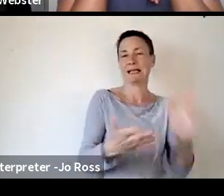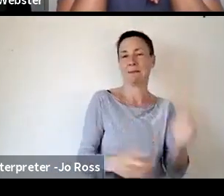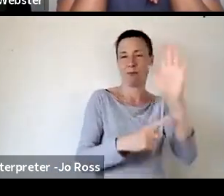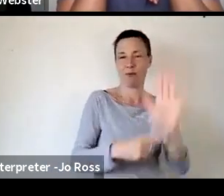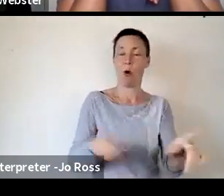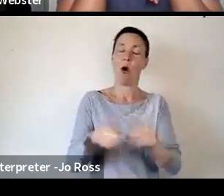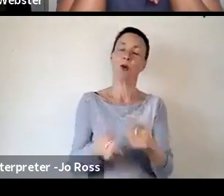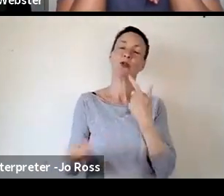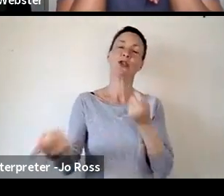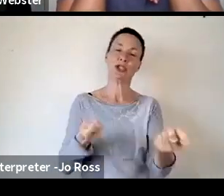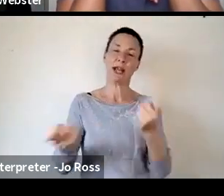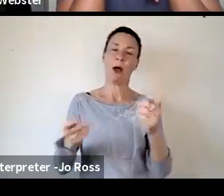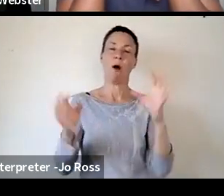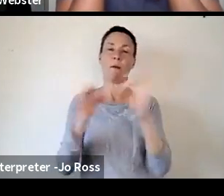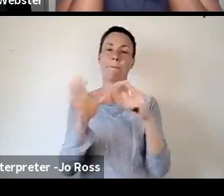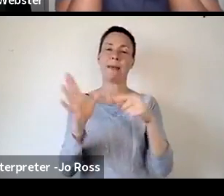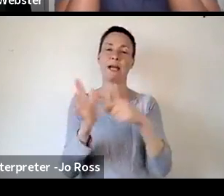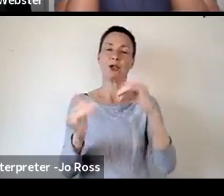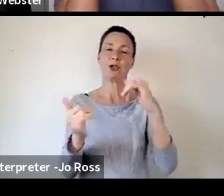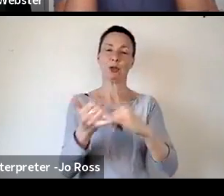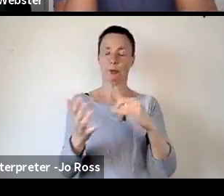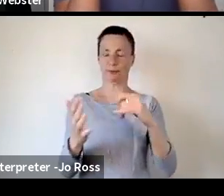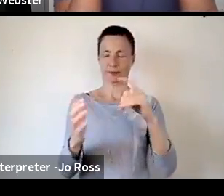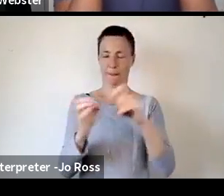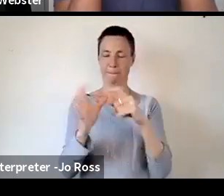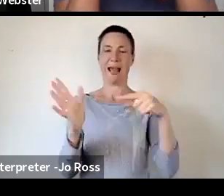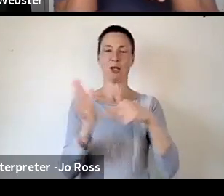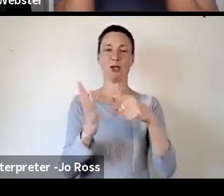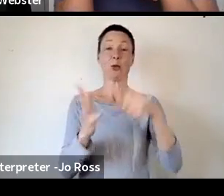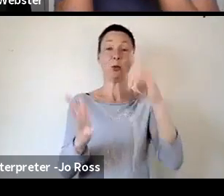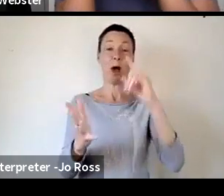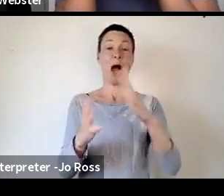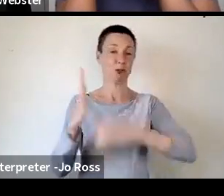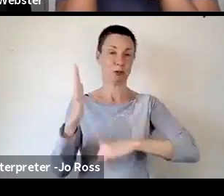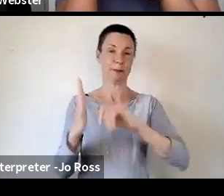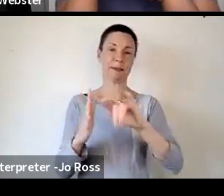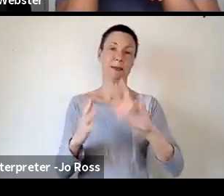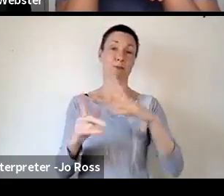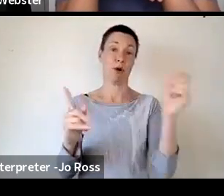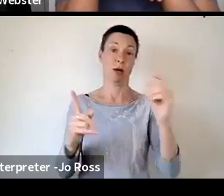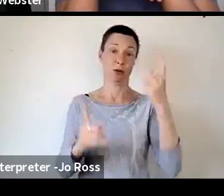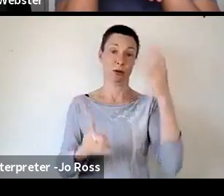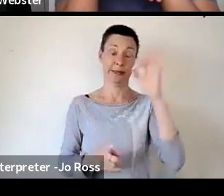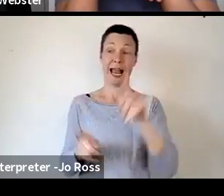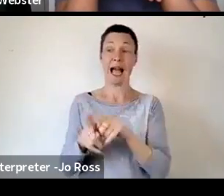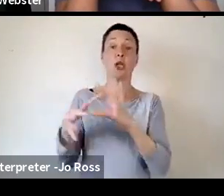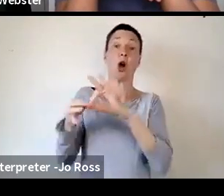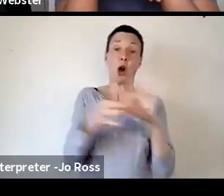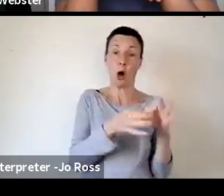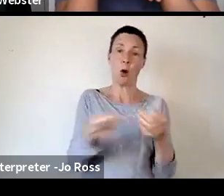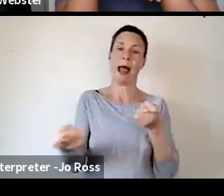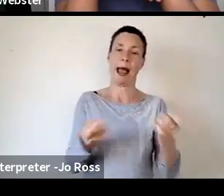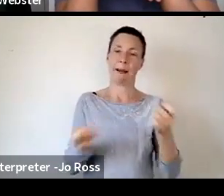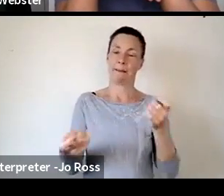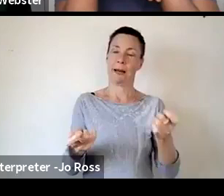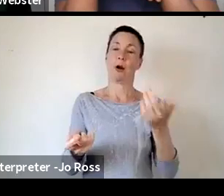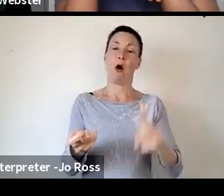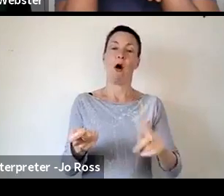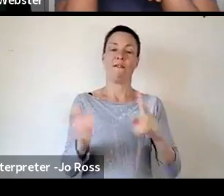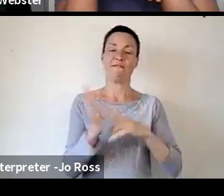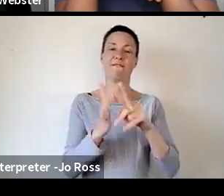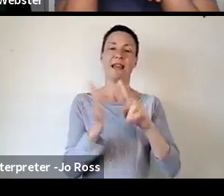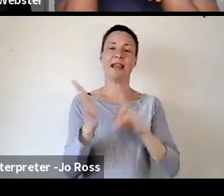also chair of Beck2's Unscripted TV branch committee and co-administrator of Viva